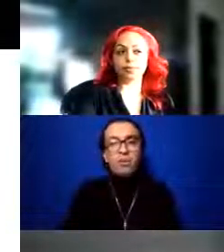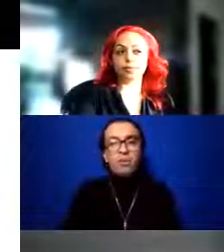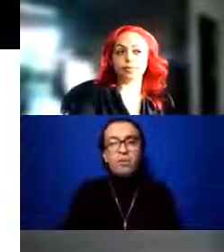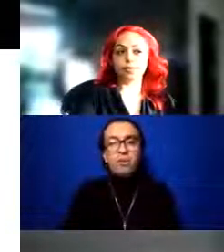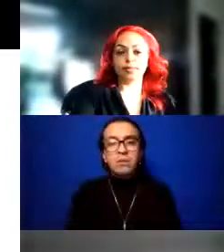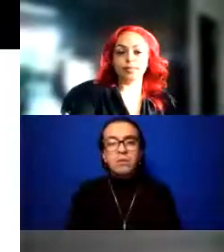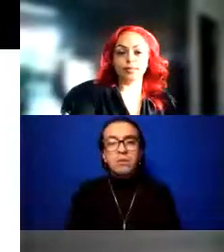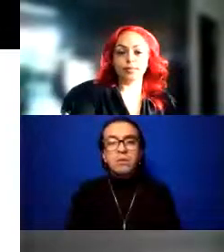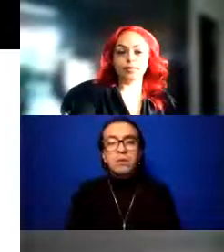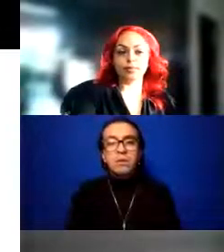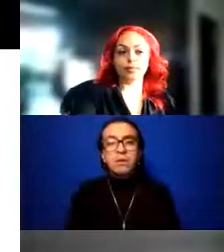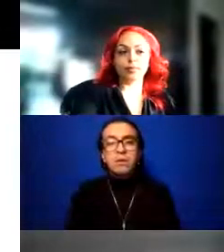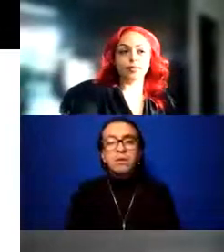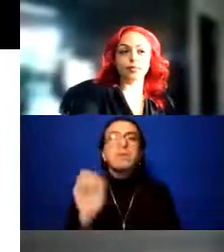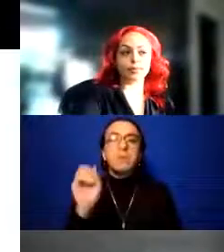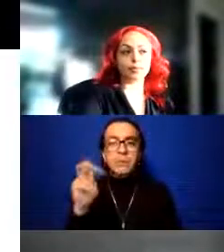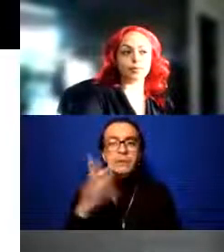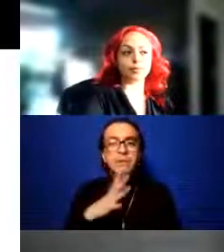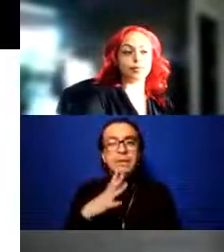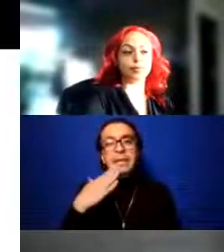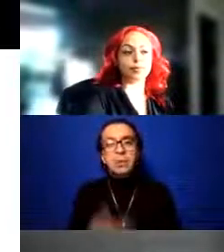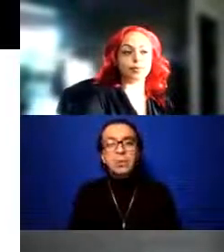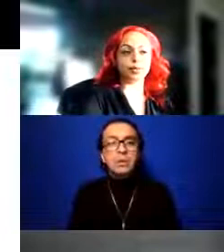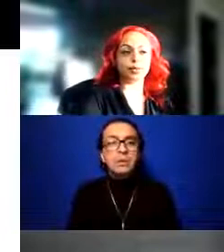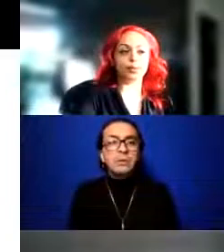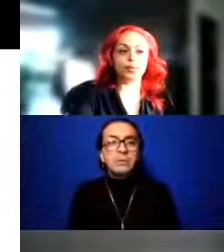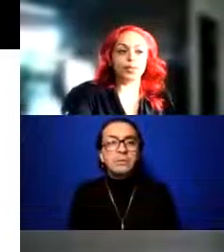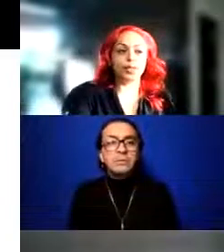Oh, okay. Oh, okay. Thank you.